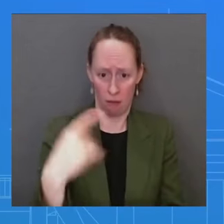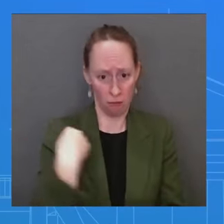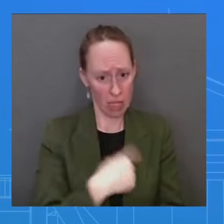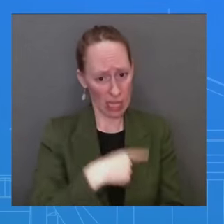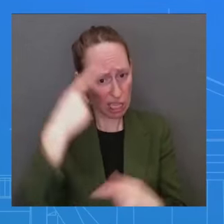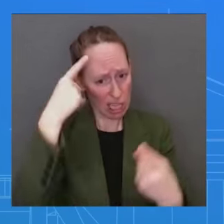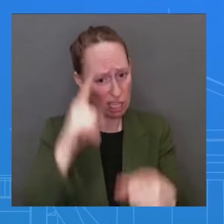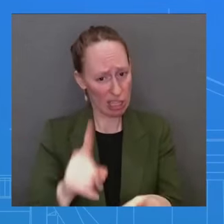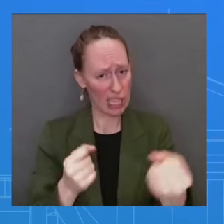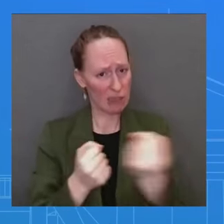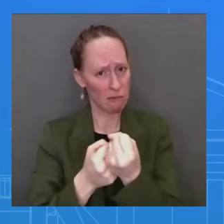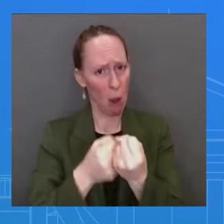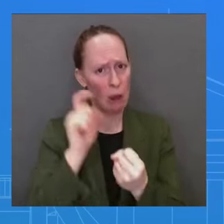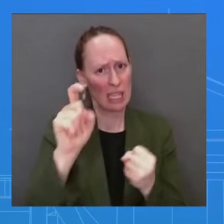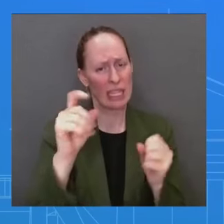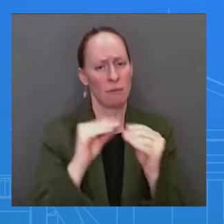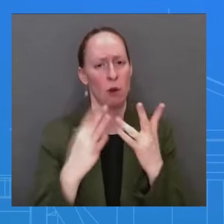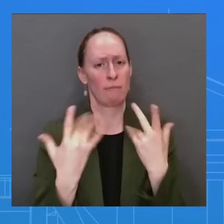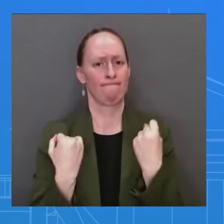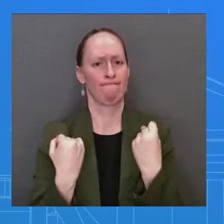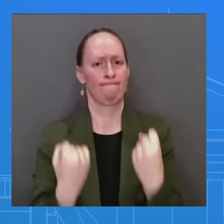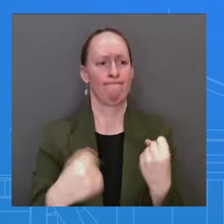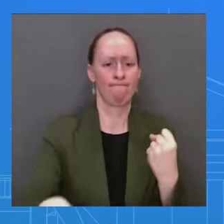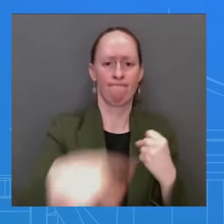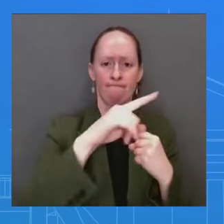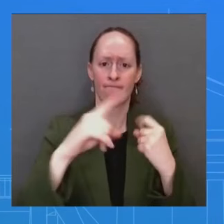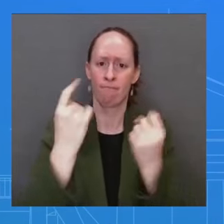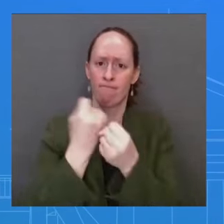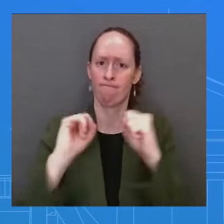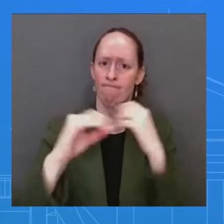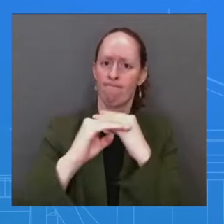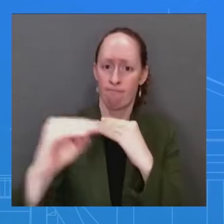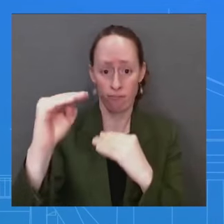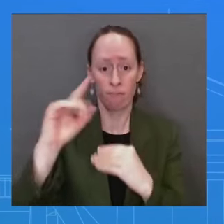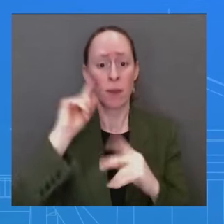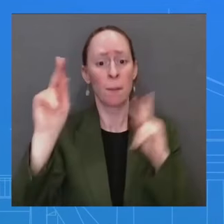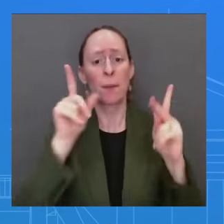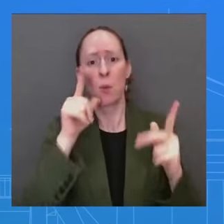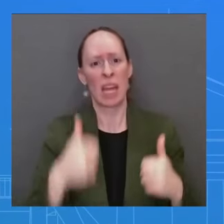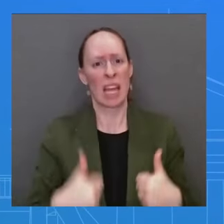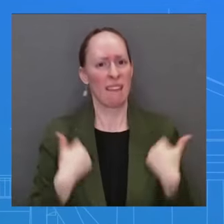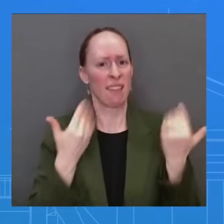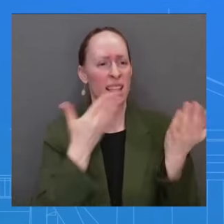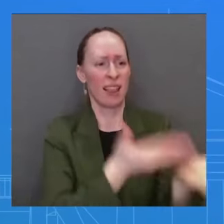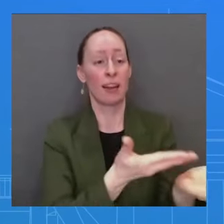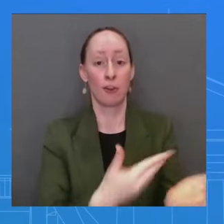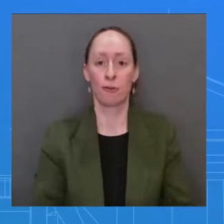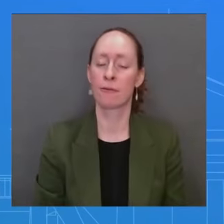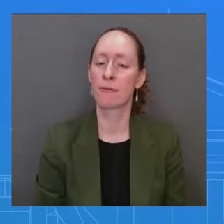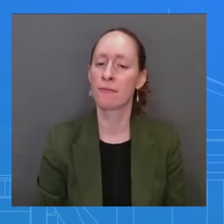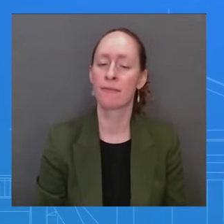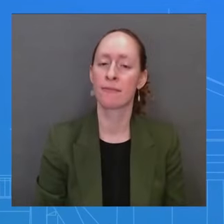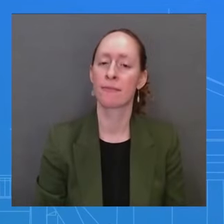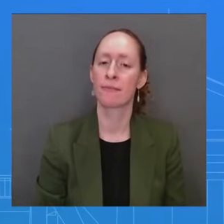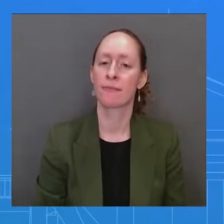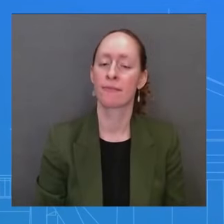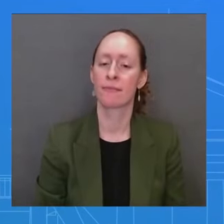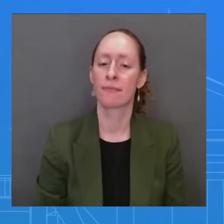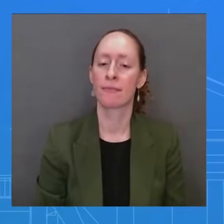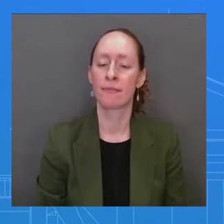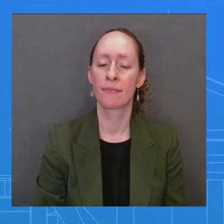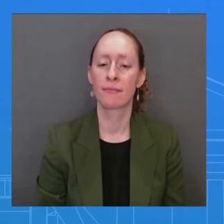for the people of Ecuador. I would just say, look, we're monitoring this situation. We're willing to take concrete steps to improve our cooperation with the government of